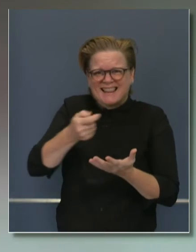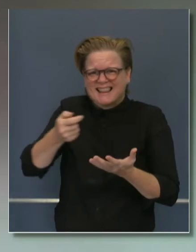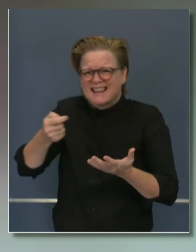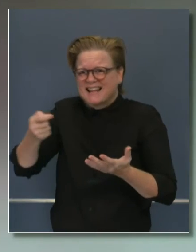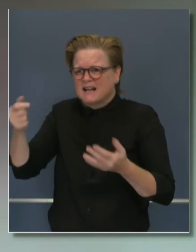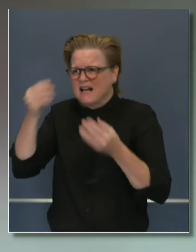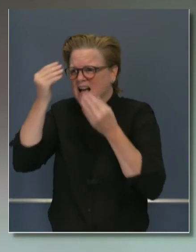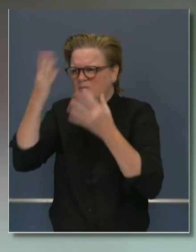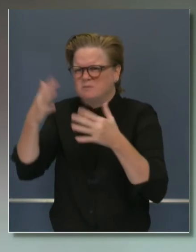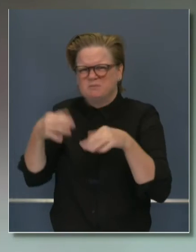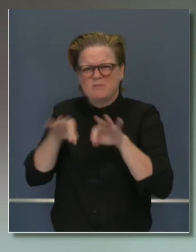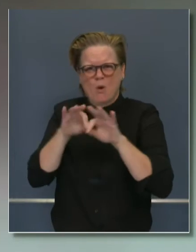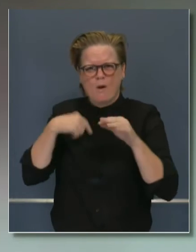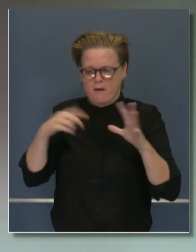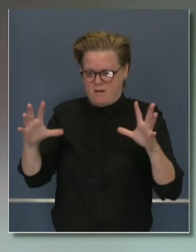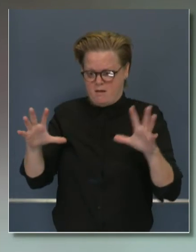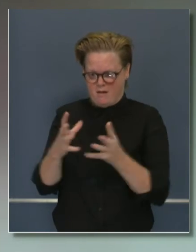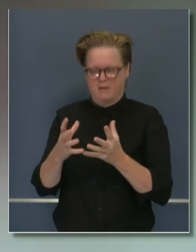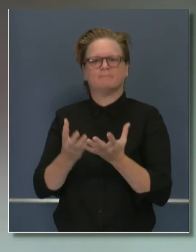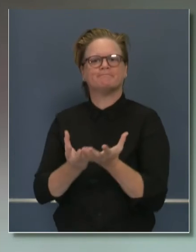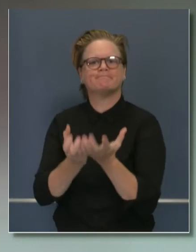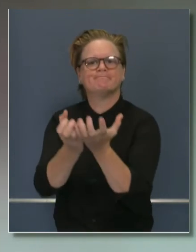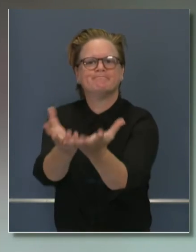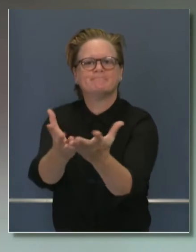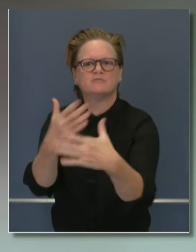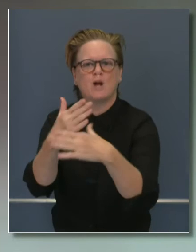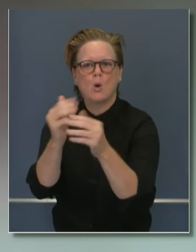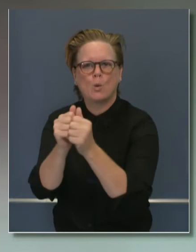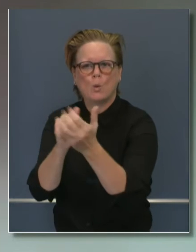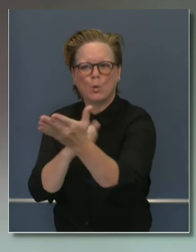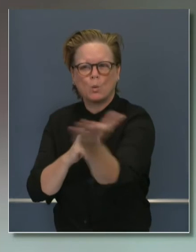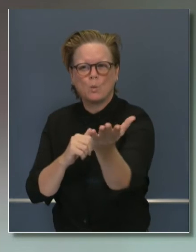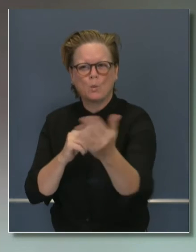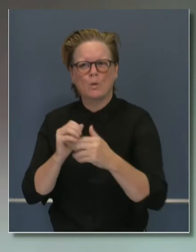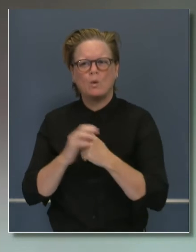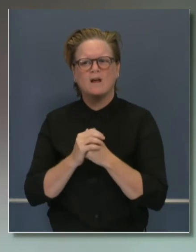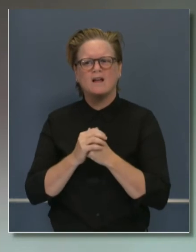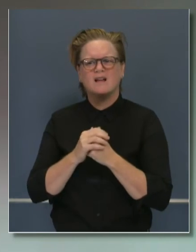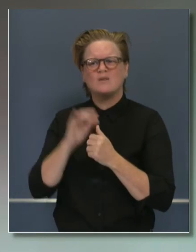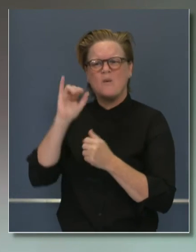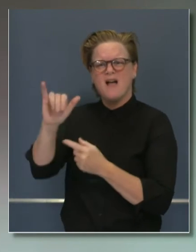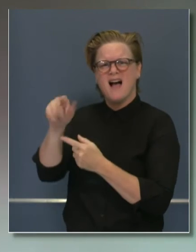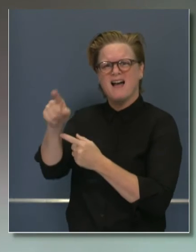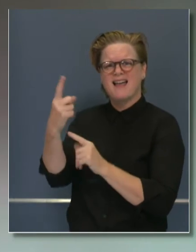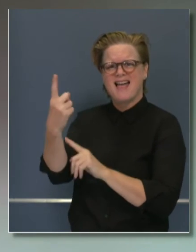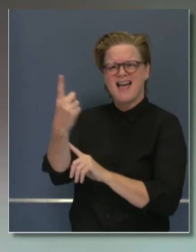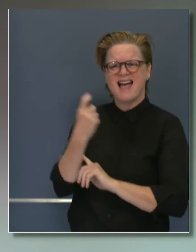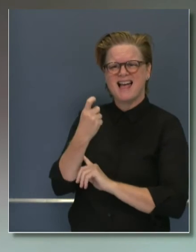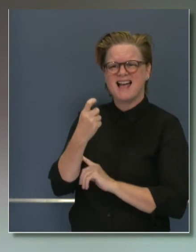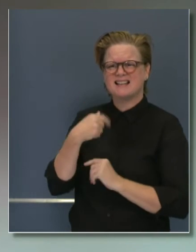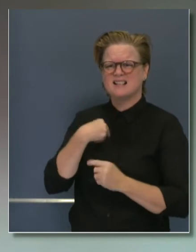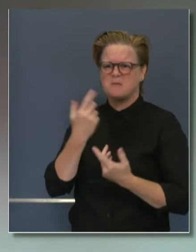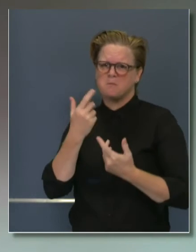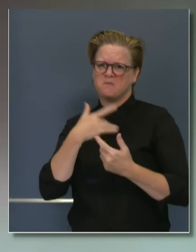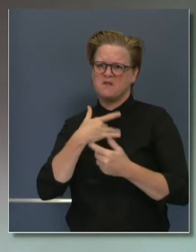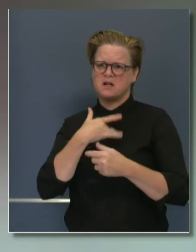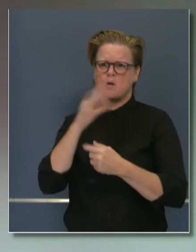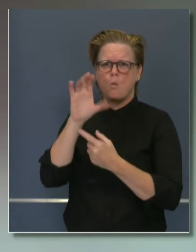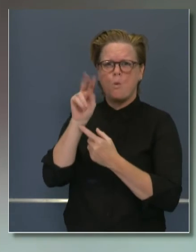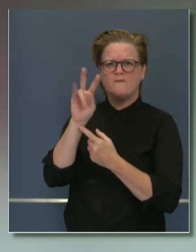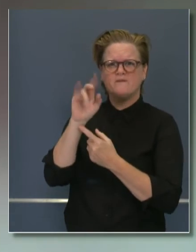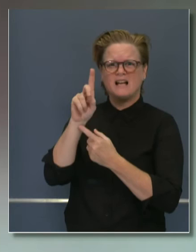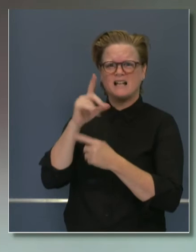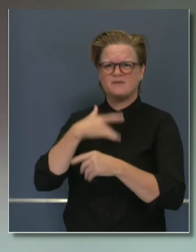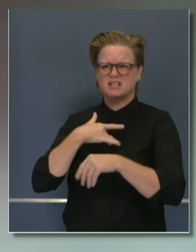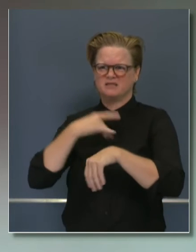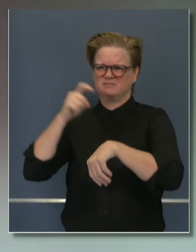that's special? One reporter said, can COVID tell time? And I said, candidly, no, of course.